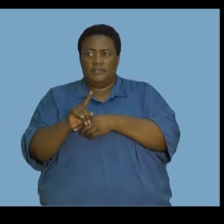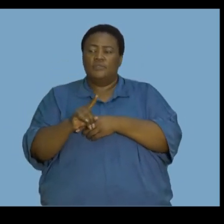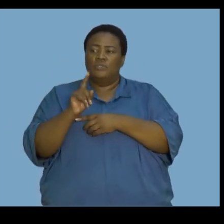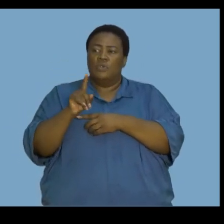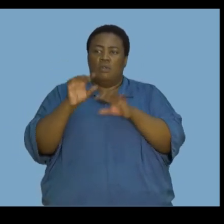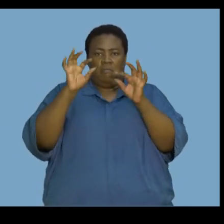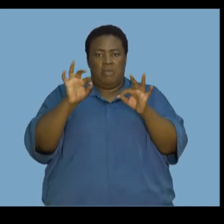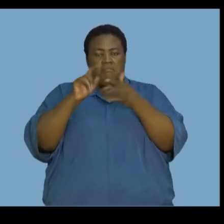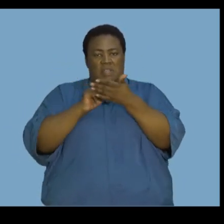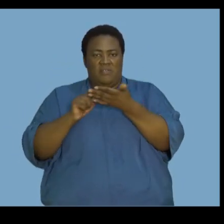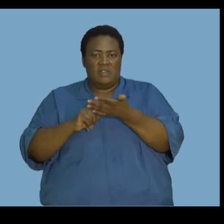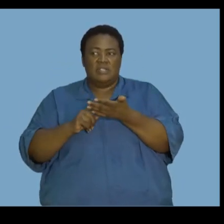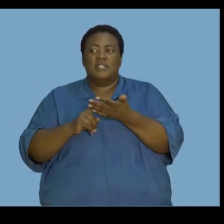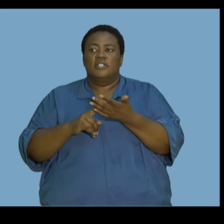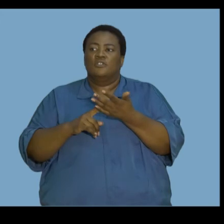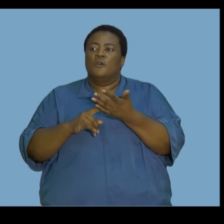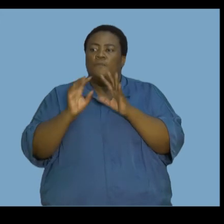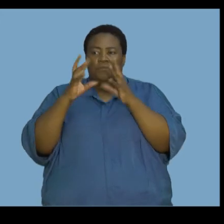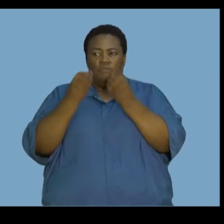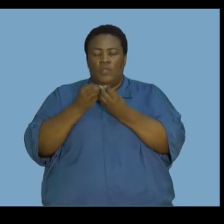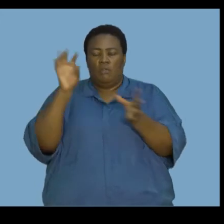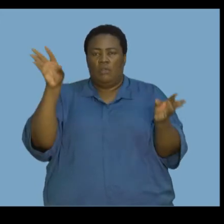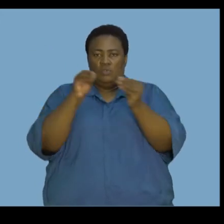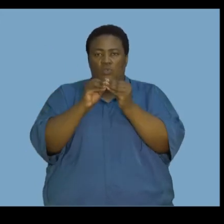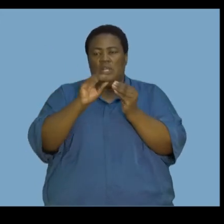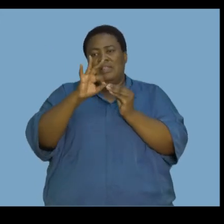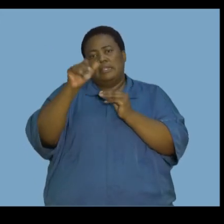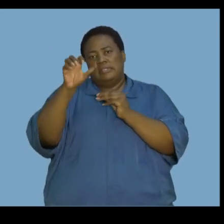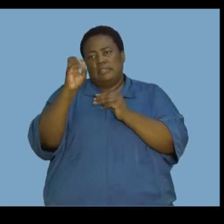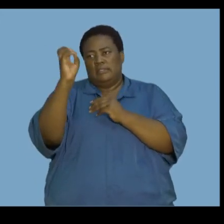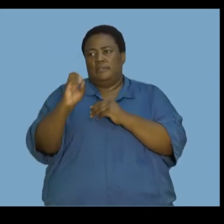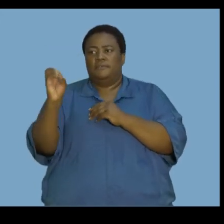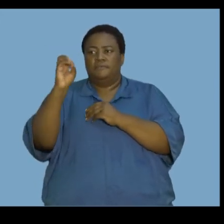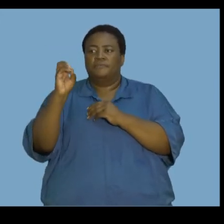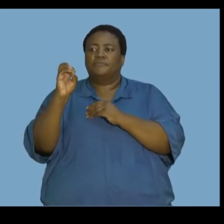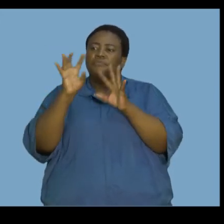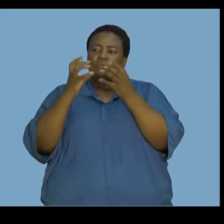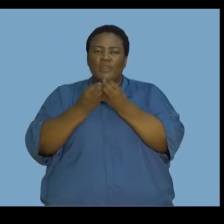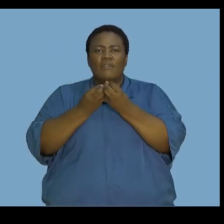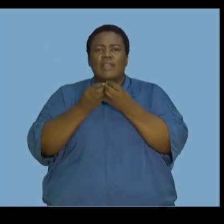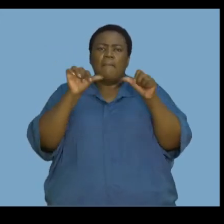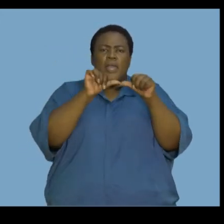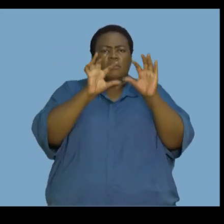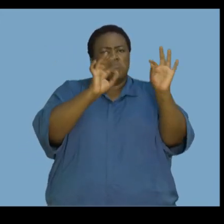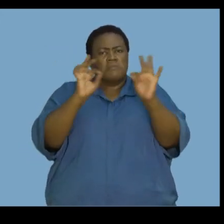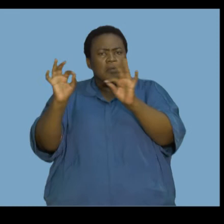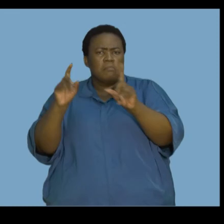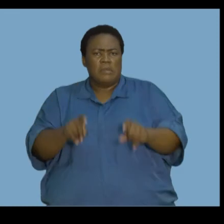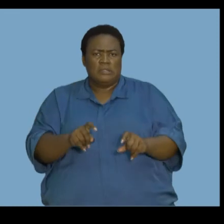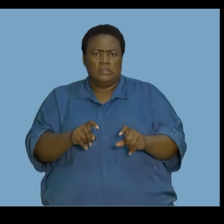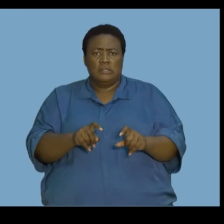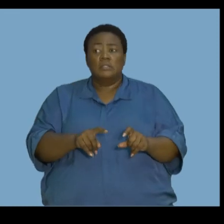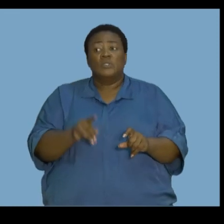proportionately distributed, correctly calculated. So the proportions and the segments are measured